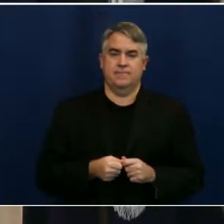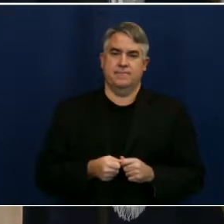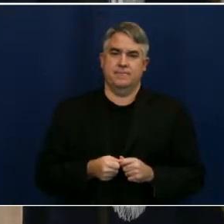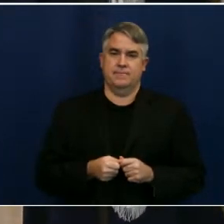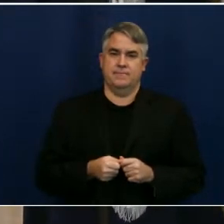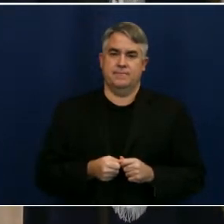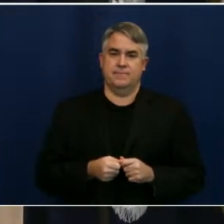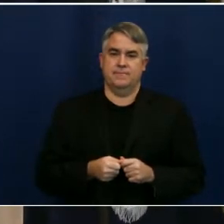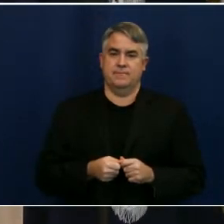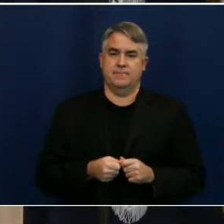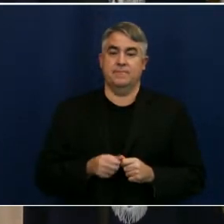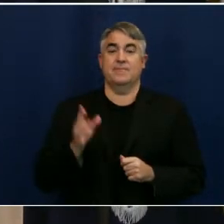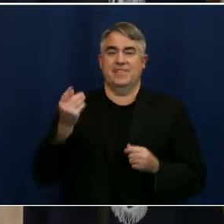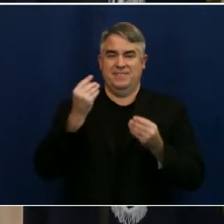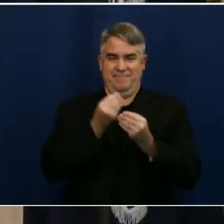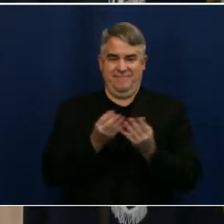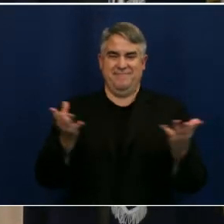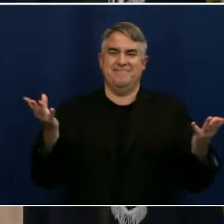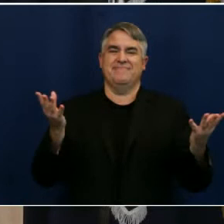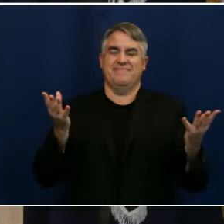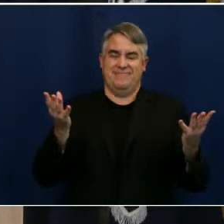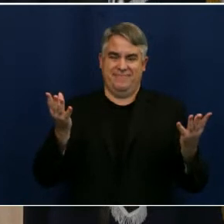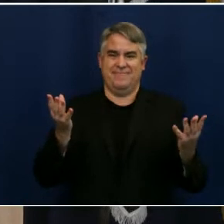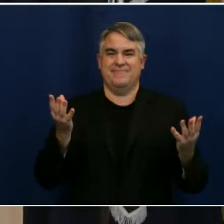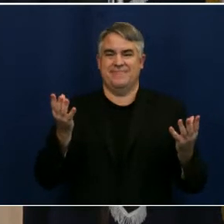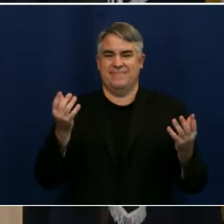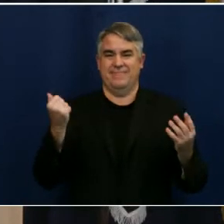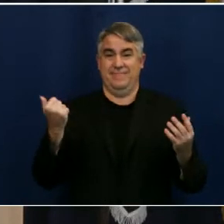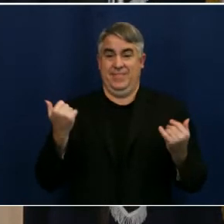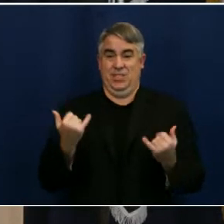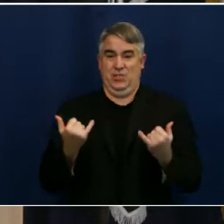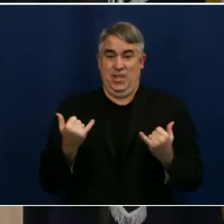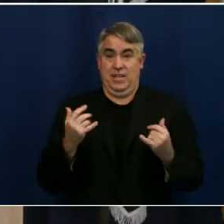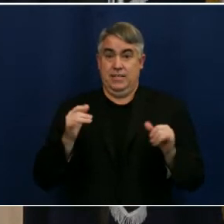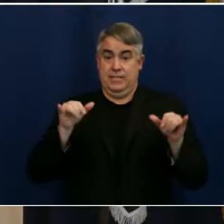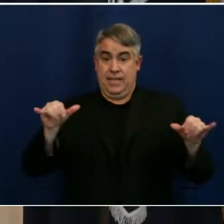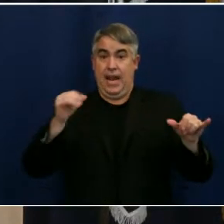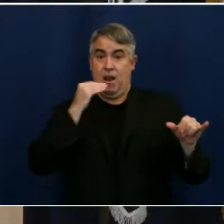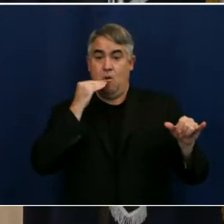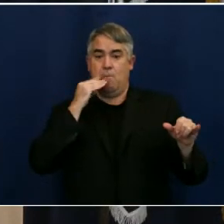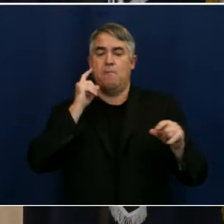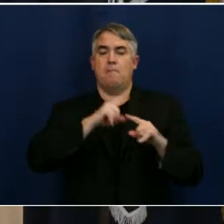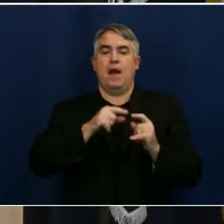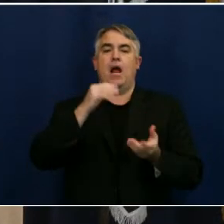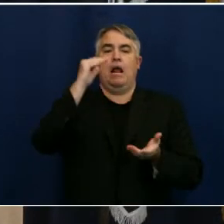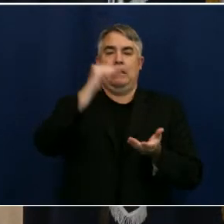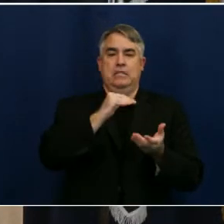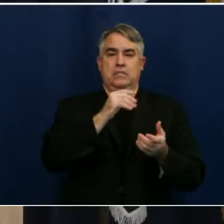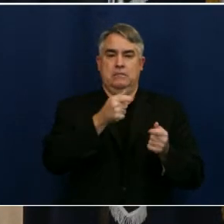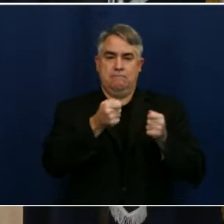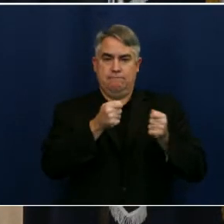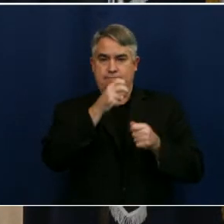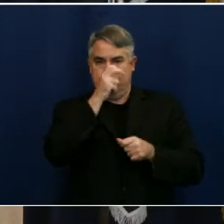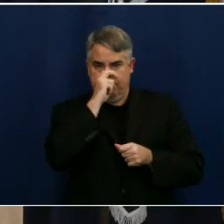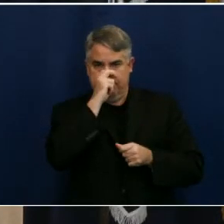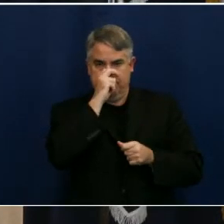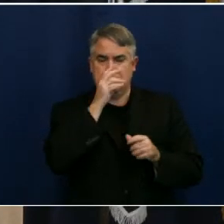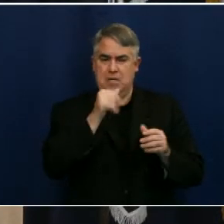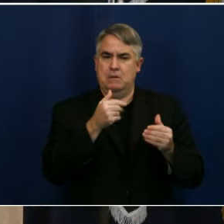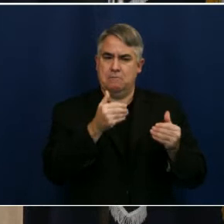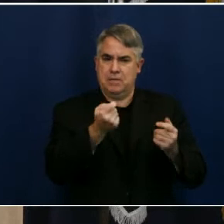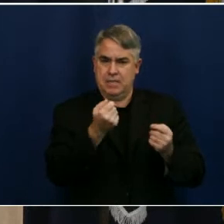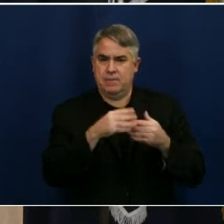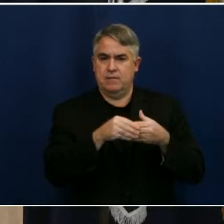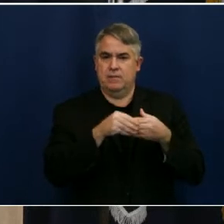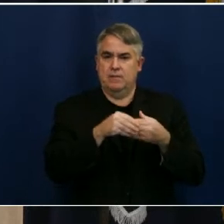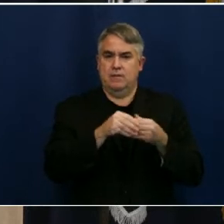With today's announcement of regional state orders being lifted, and thank you, Chair, by the state of California, I just want to remind everybody, encourage everyone to continue doing